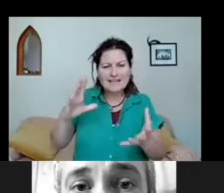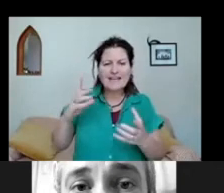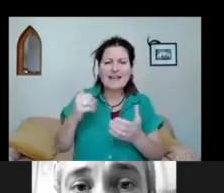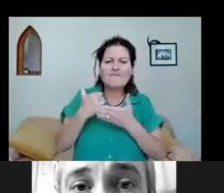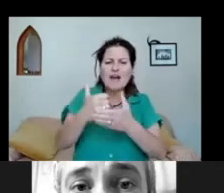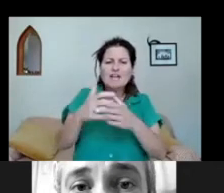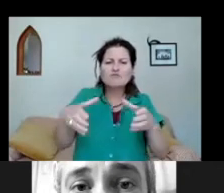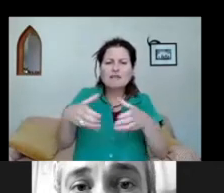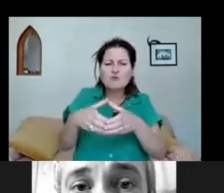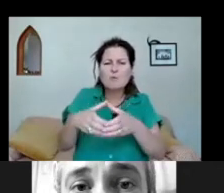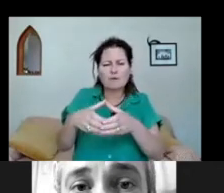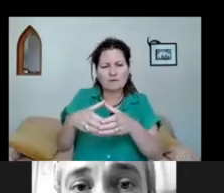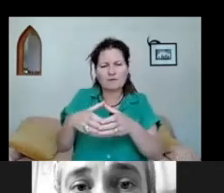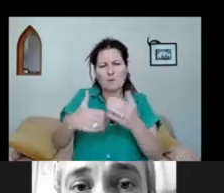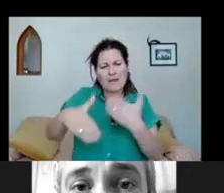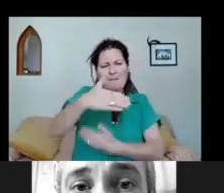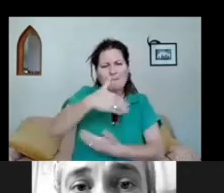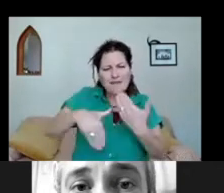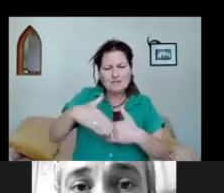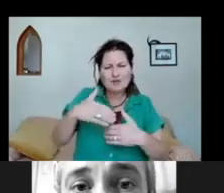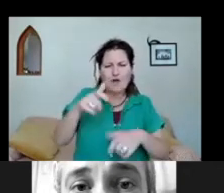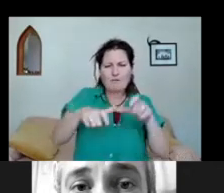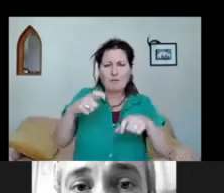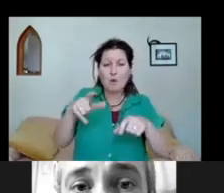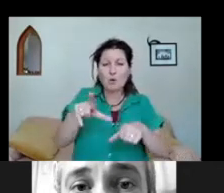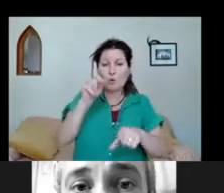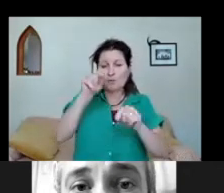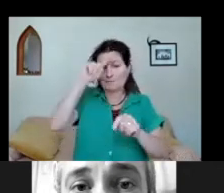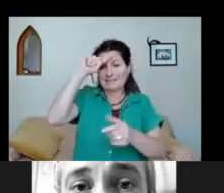entities that will contribute to the selection.